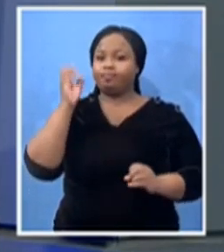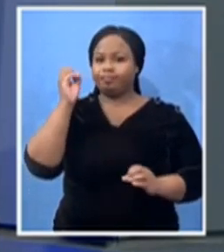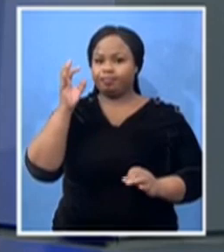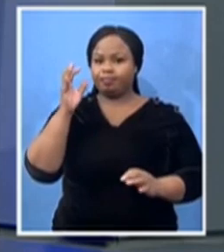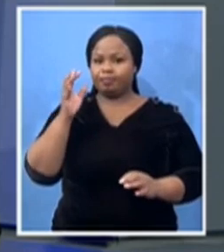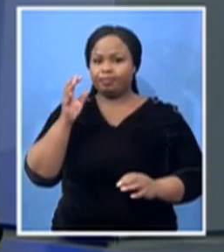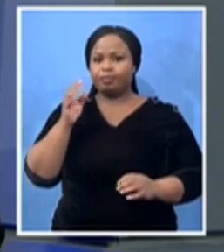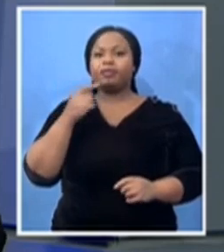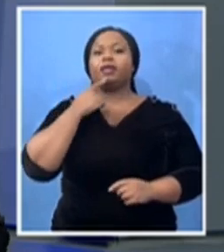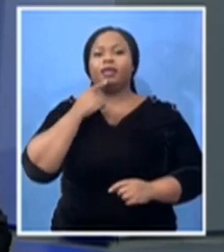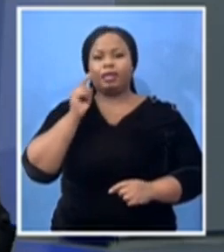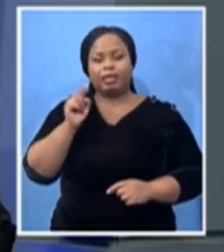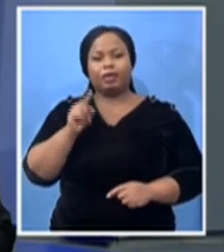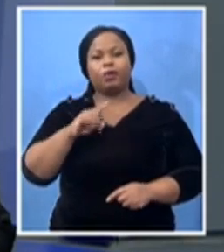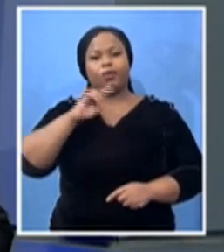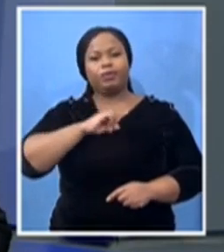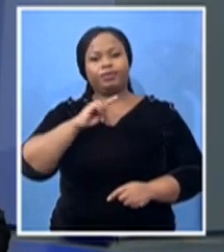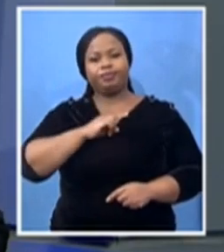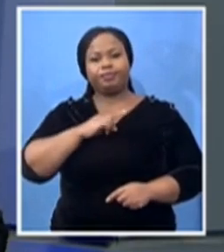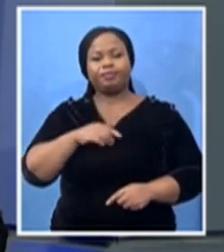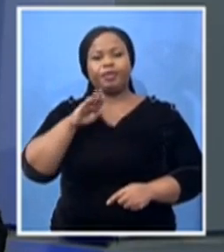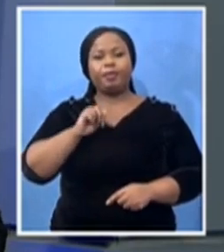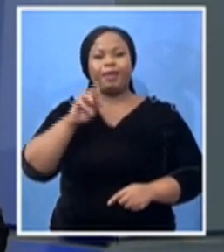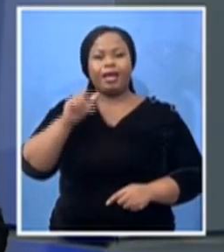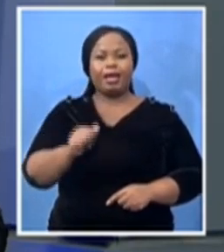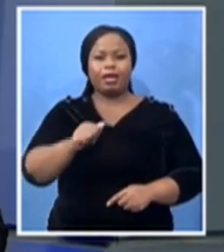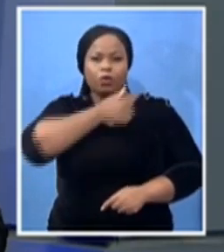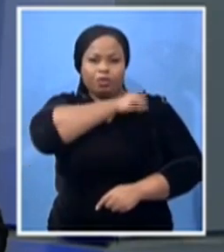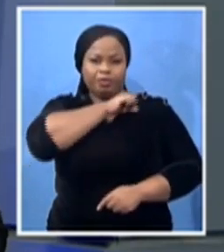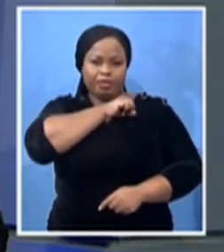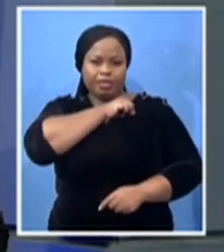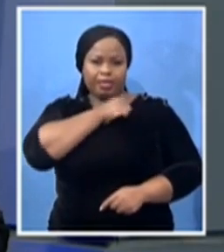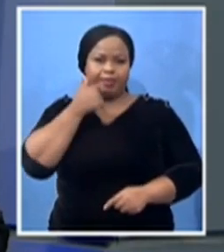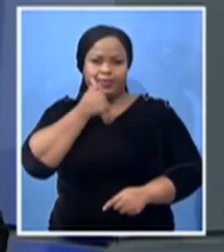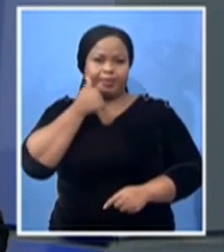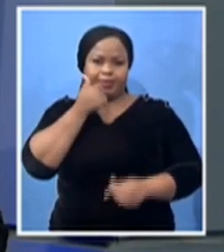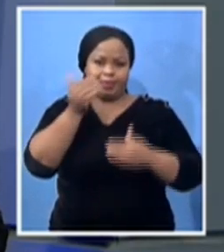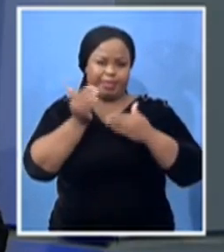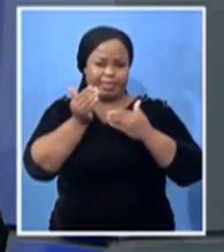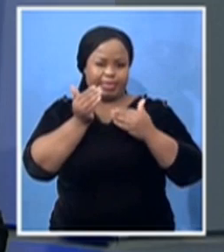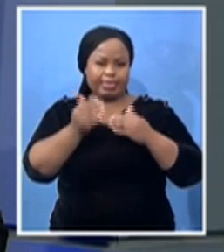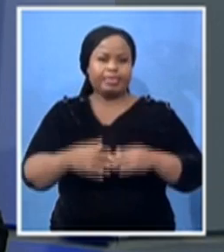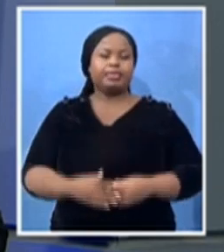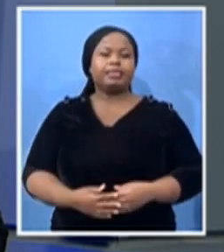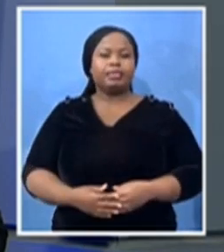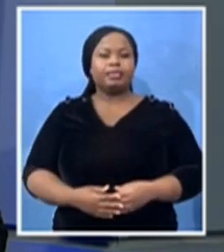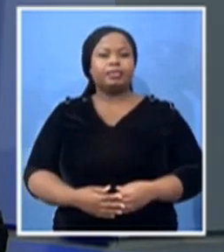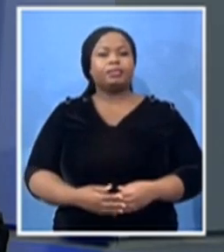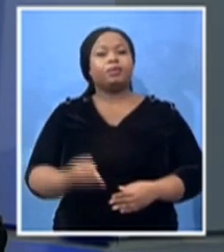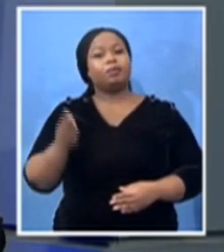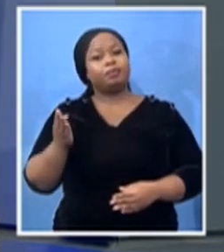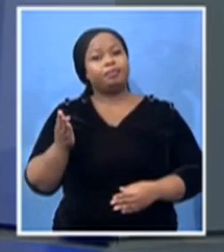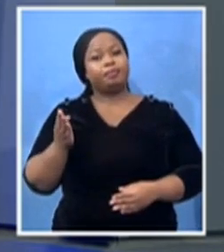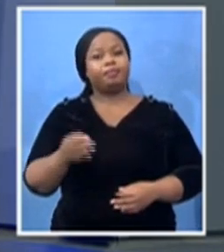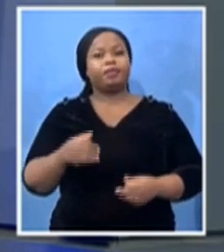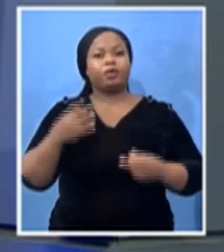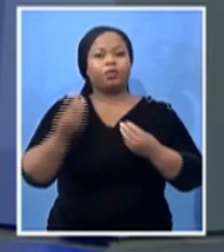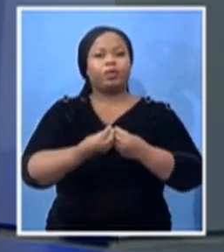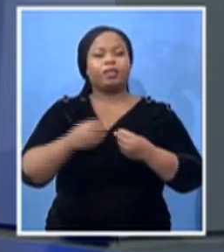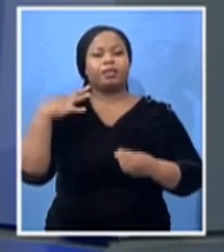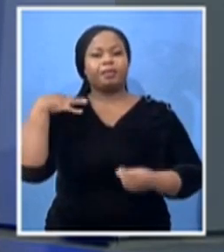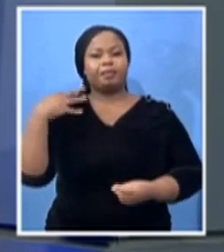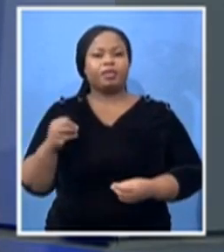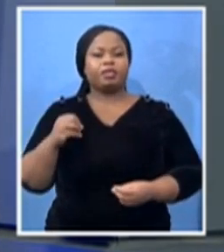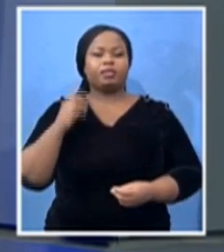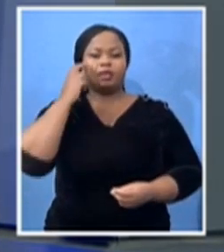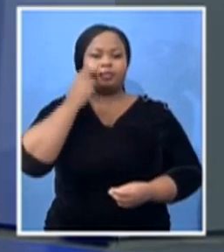Baragwanath Hospital, not too far from where we are stationed here, where her, along with the Minister of Health, Dr Zweli Mkhize, and the MEC